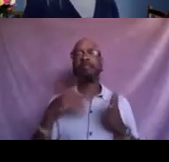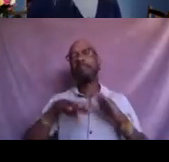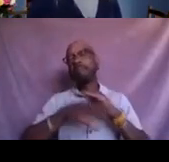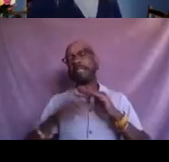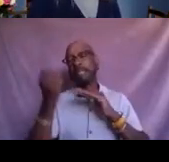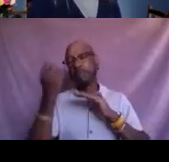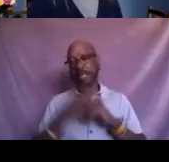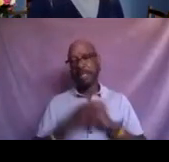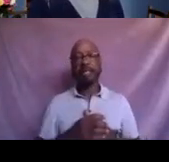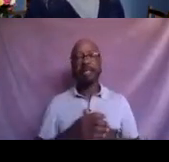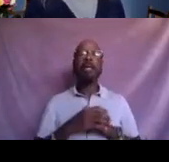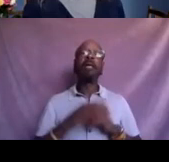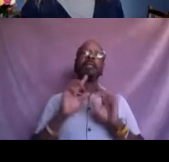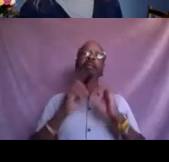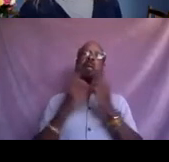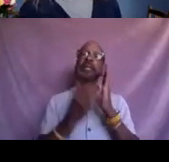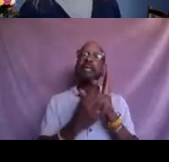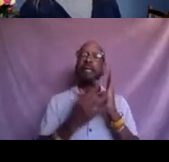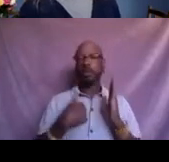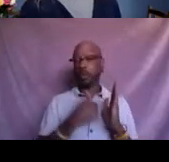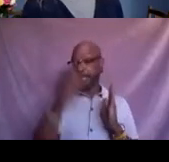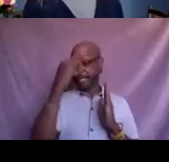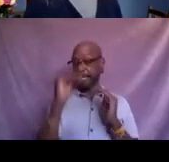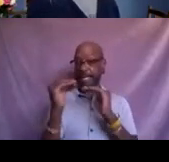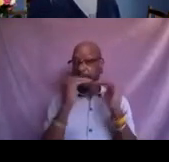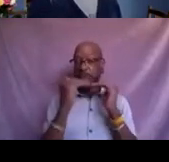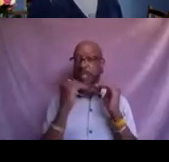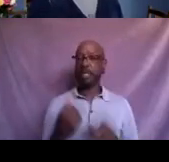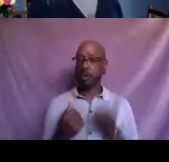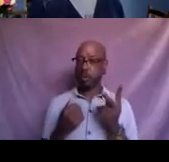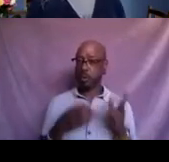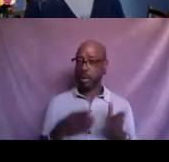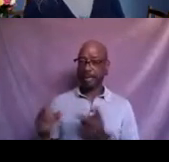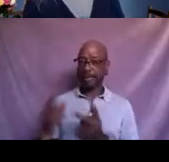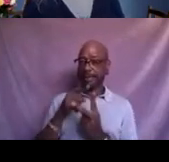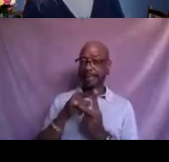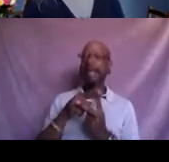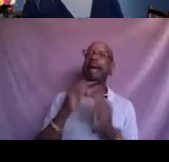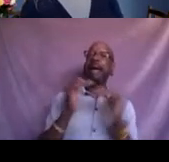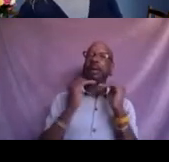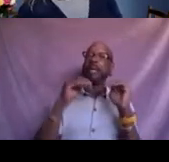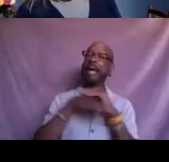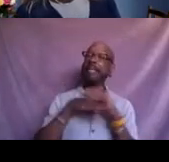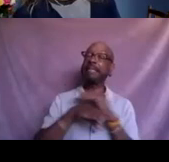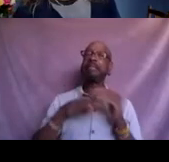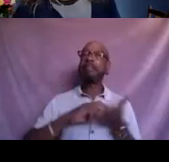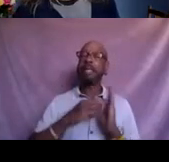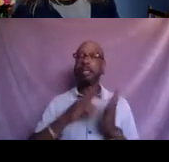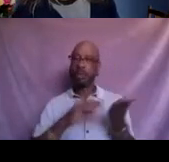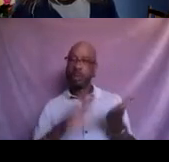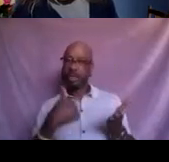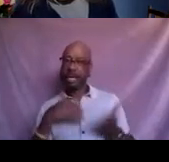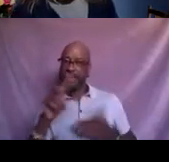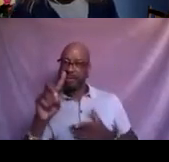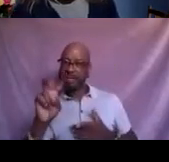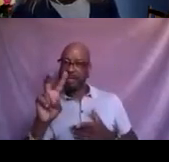In Department of Technology, we think of equity in two ways. We think of equity of access, meaning do students have the devices and apps